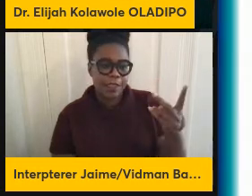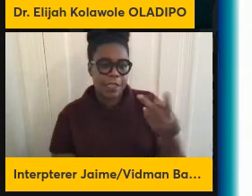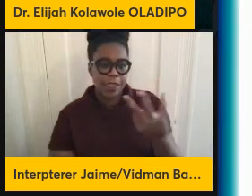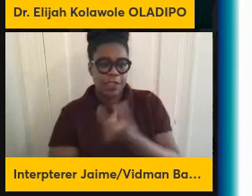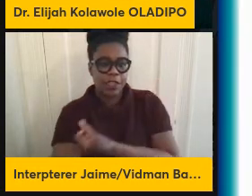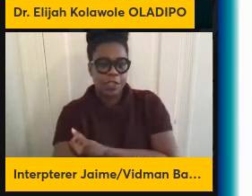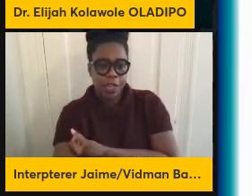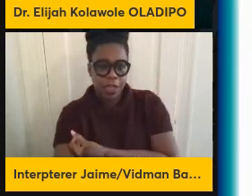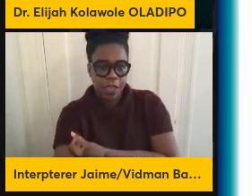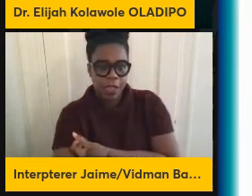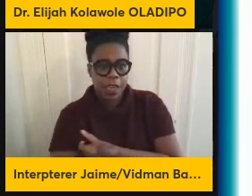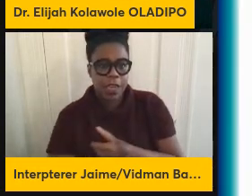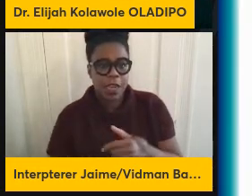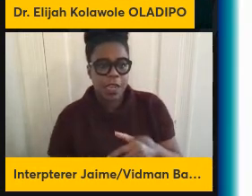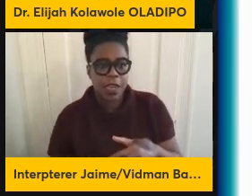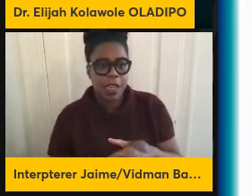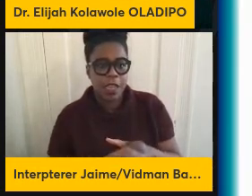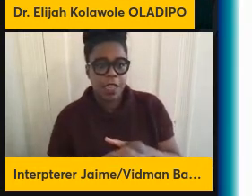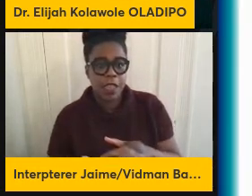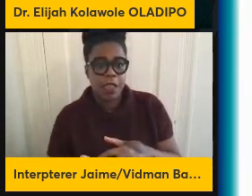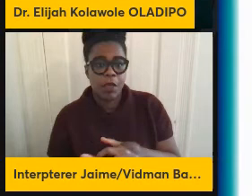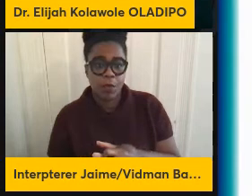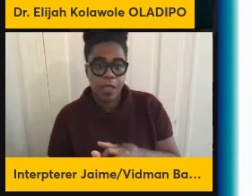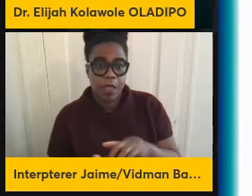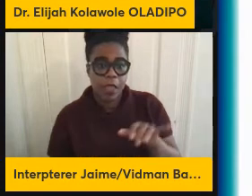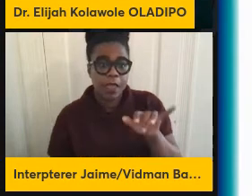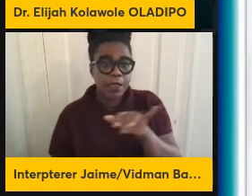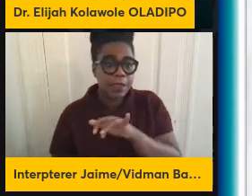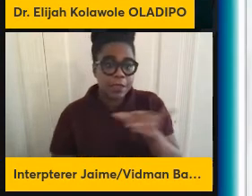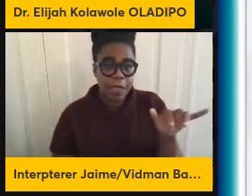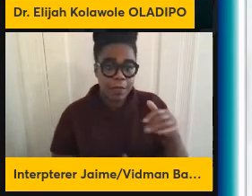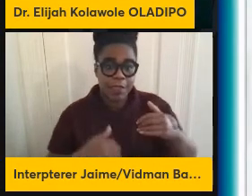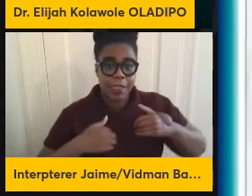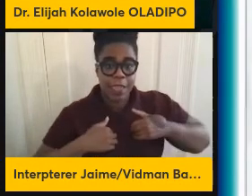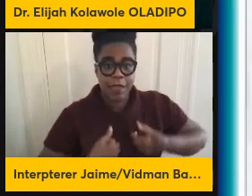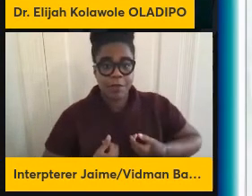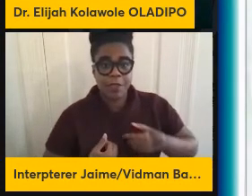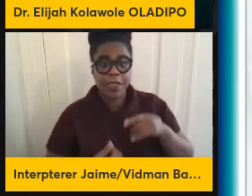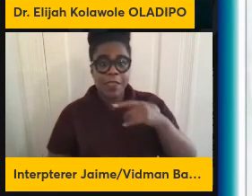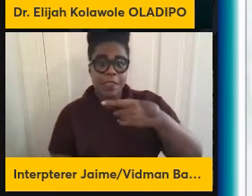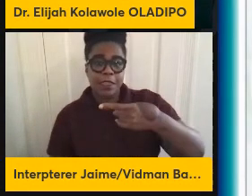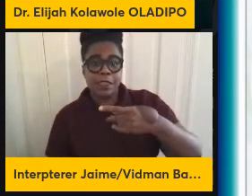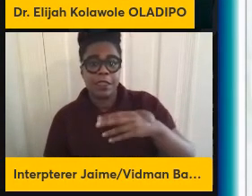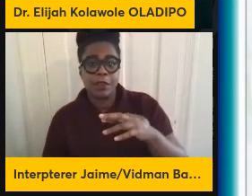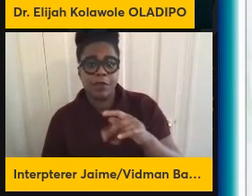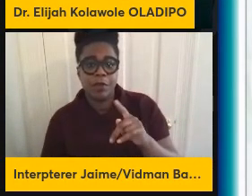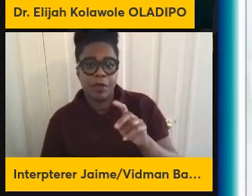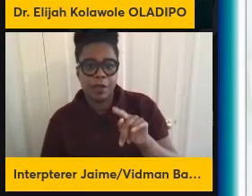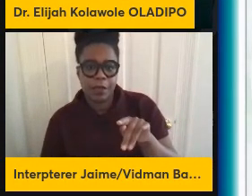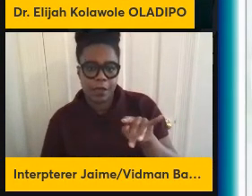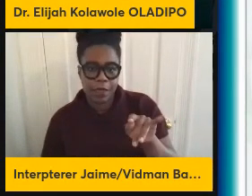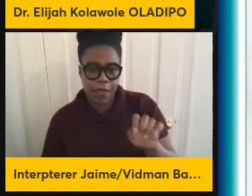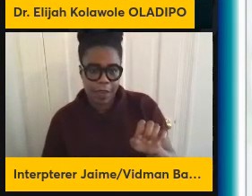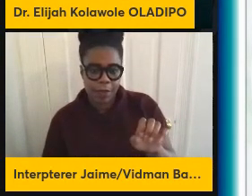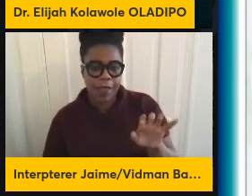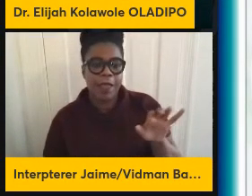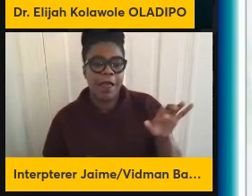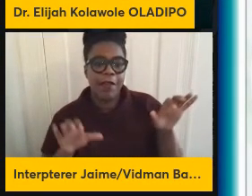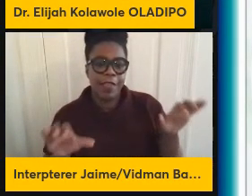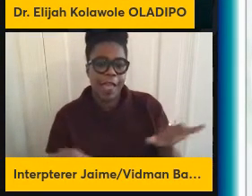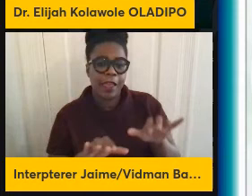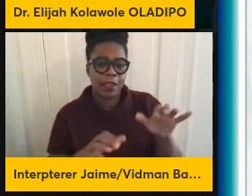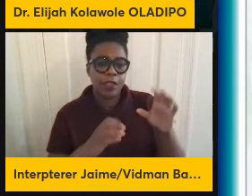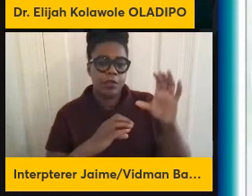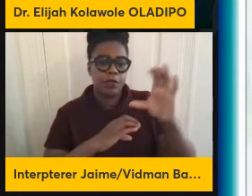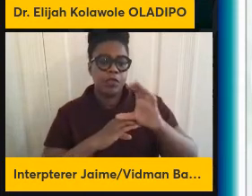are seeing the same thing in the animals. So this is just the prototype of the mechanism of action of the constructs